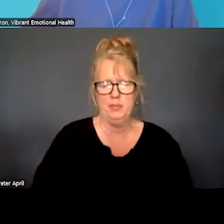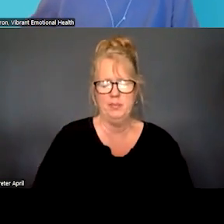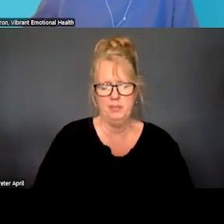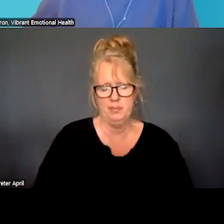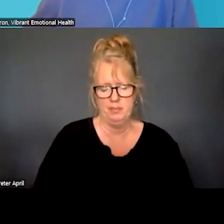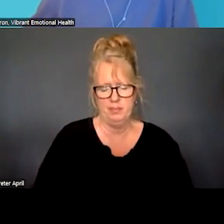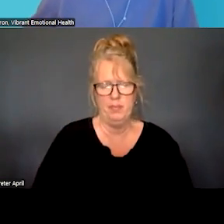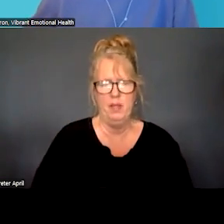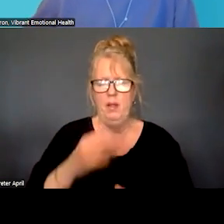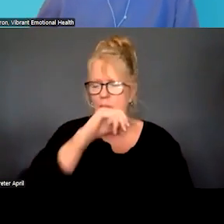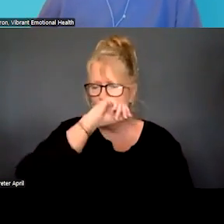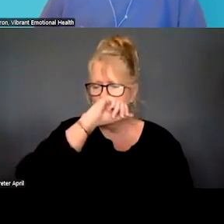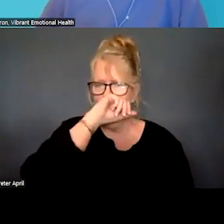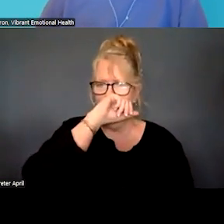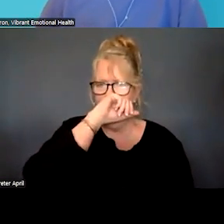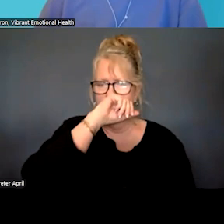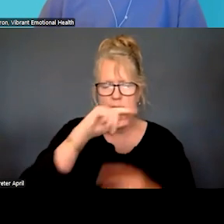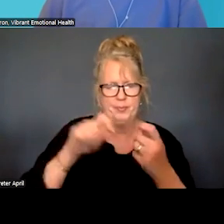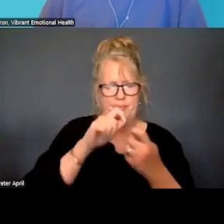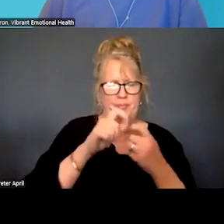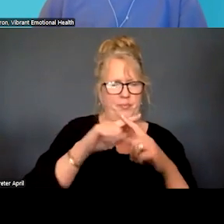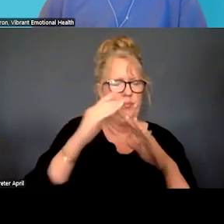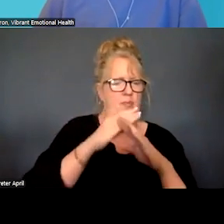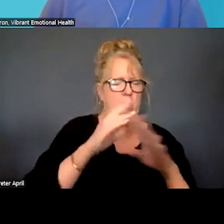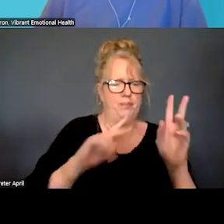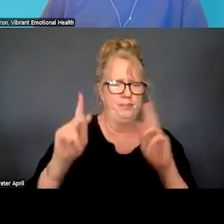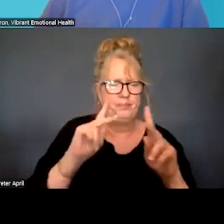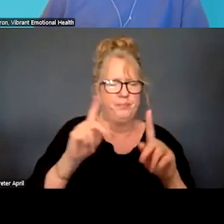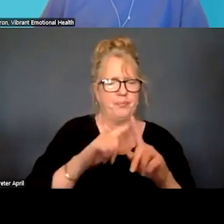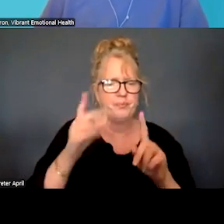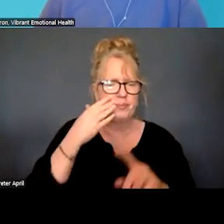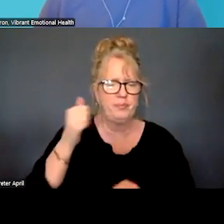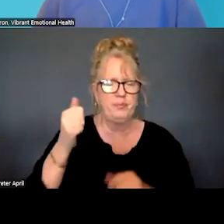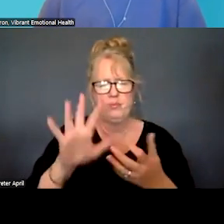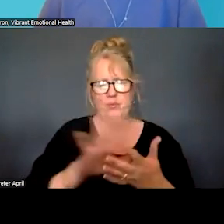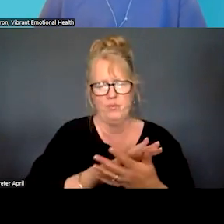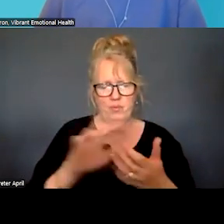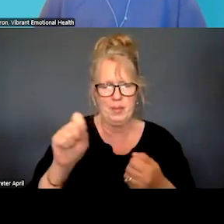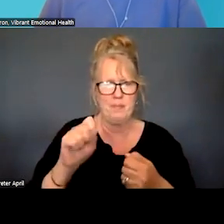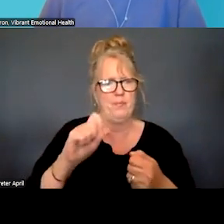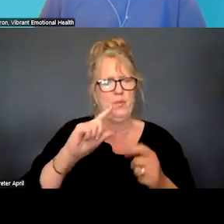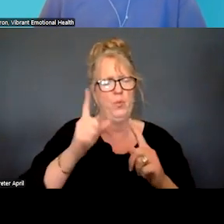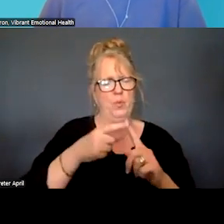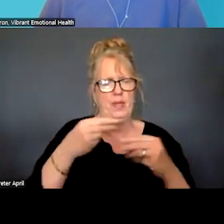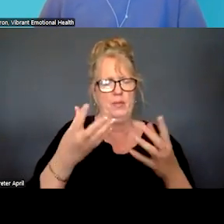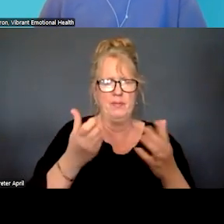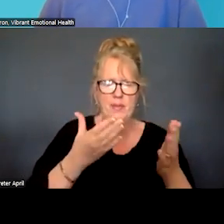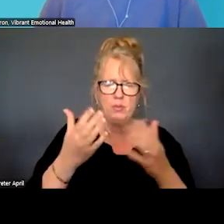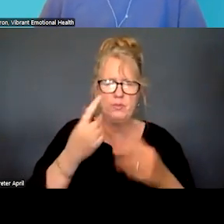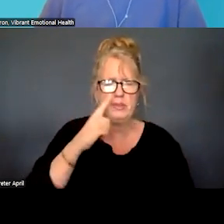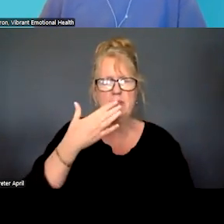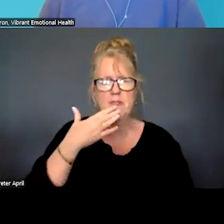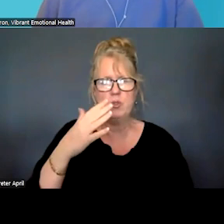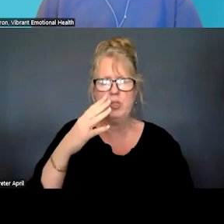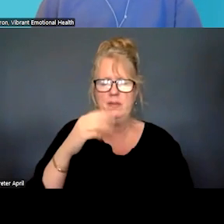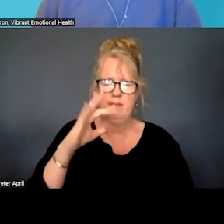It specifically protects folks from civil damages when they're rendering services in good faith,